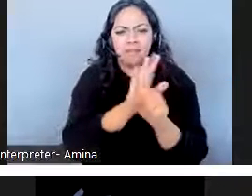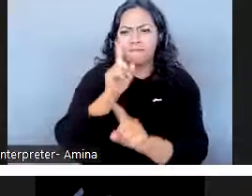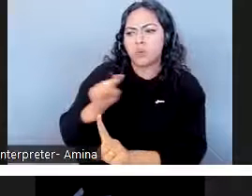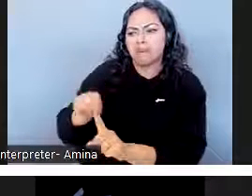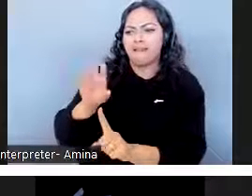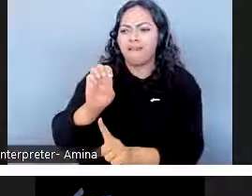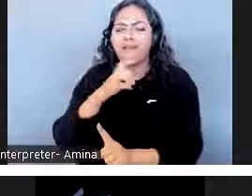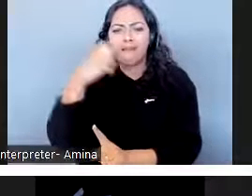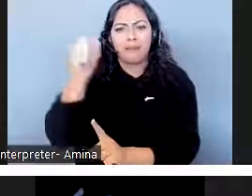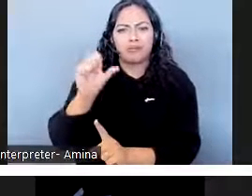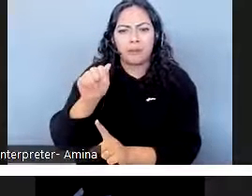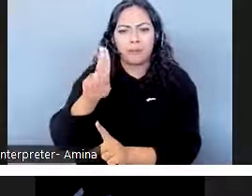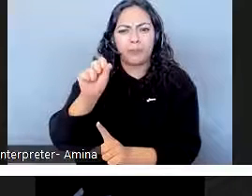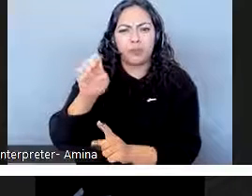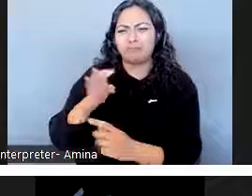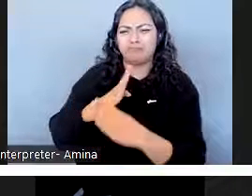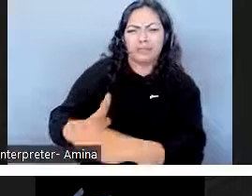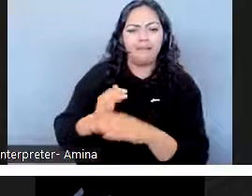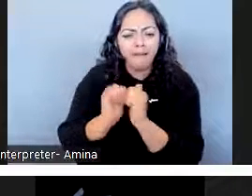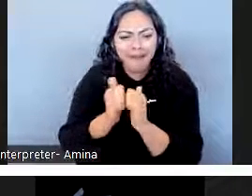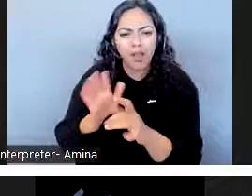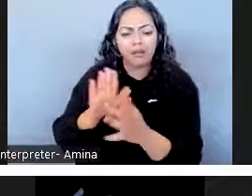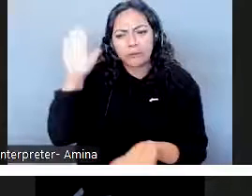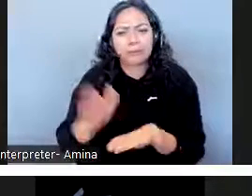elder abuse prevention and the rights of older adults.